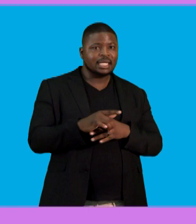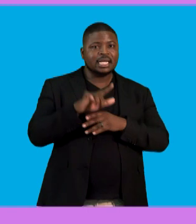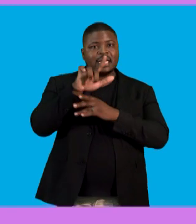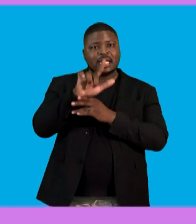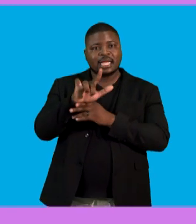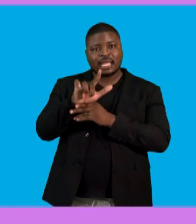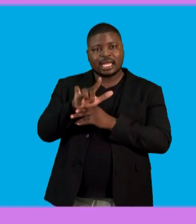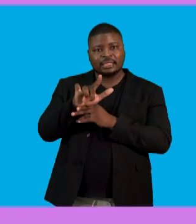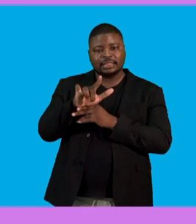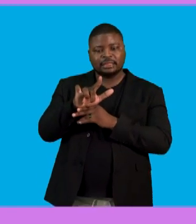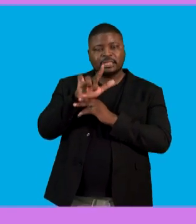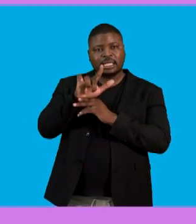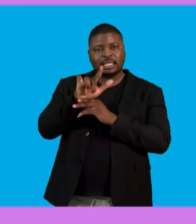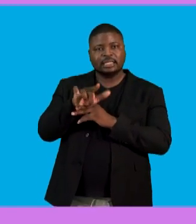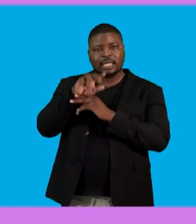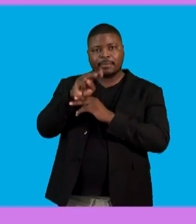8 meters divided by